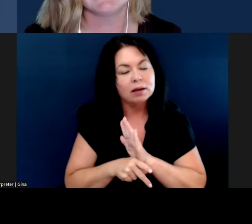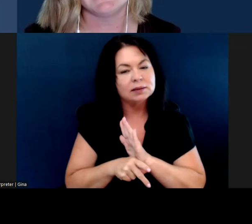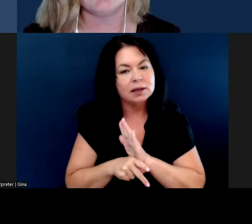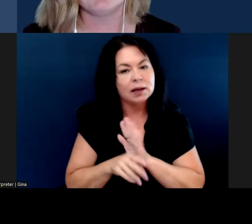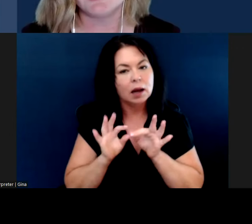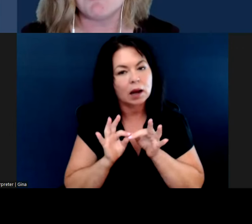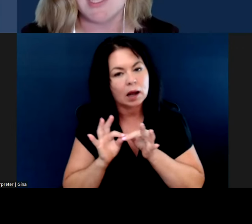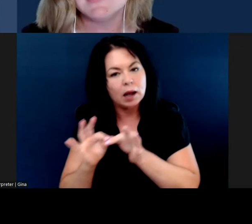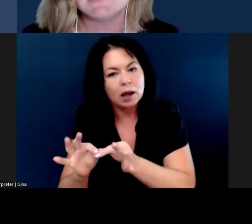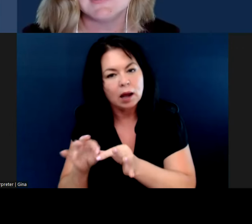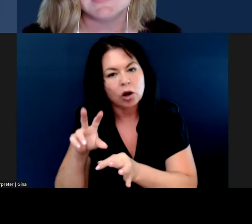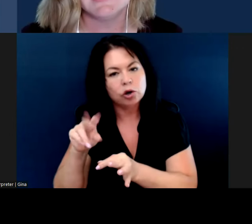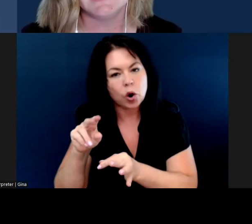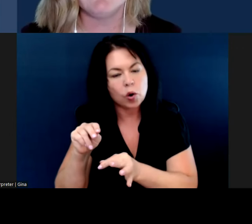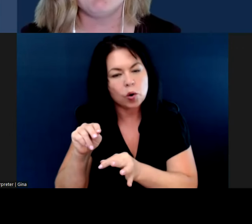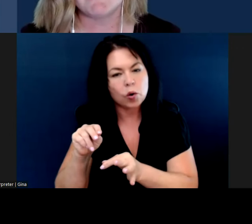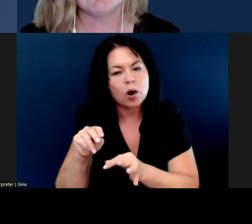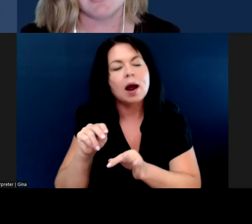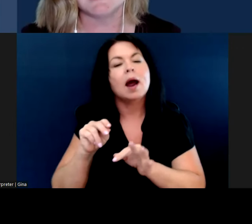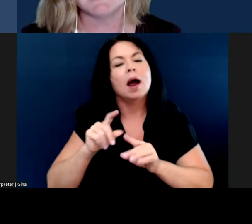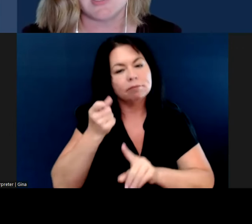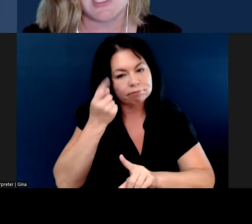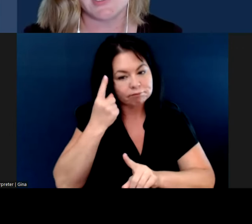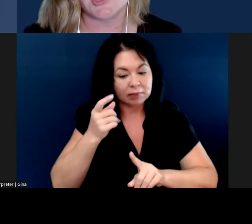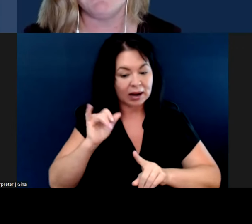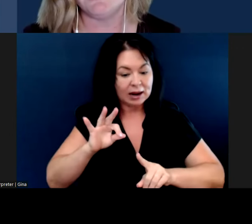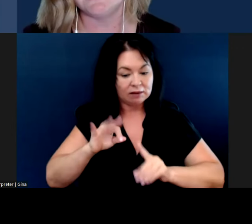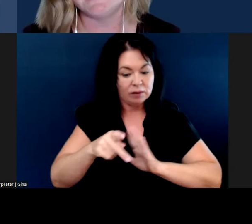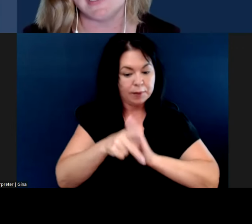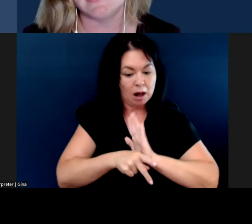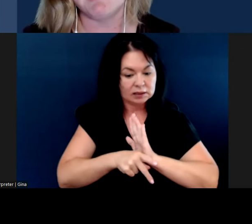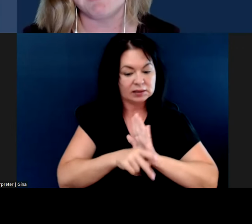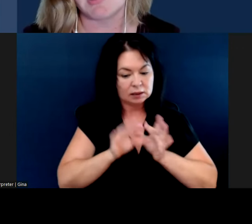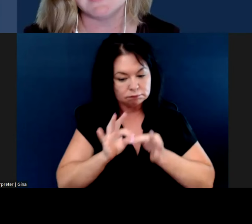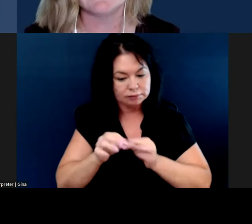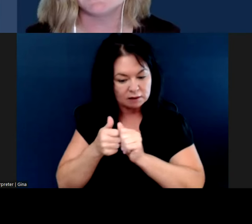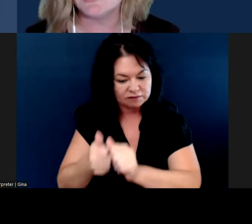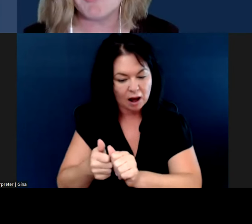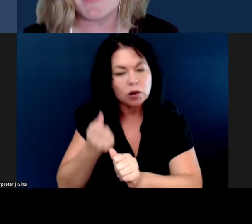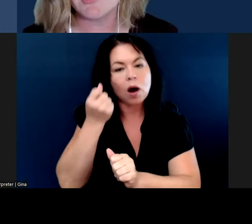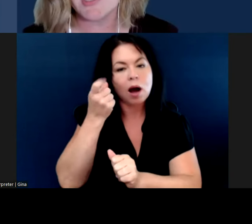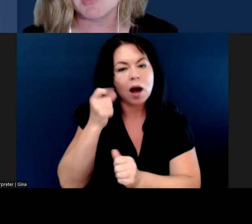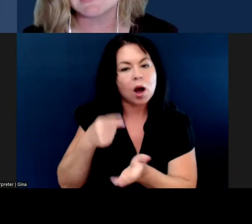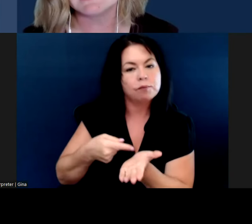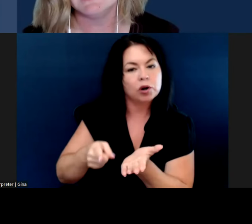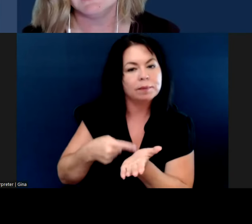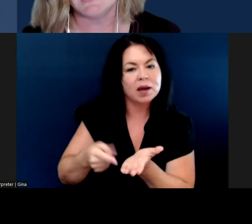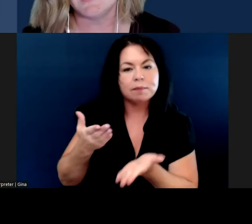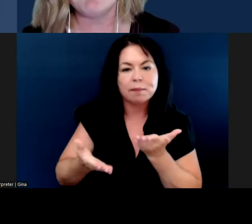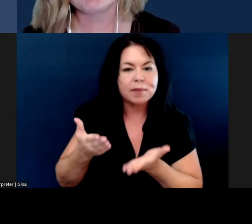costs can rise if medical costs are higher in the new state. All right, so still no provider